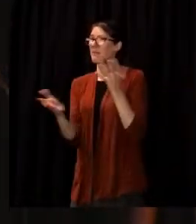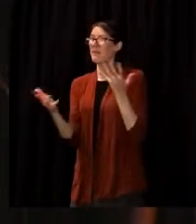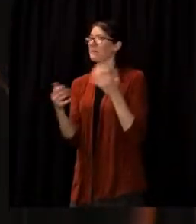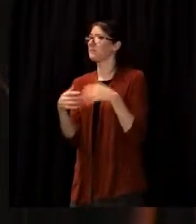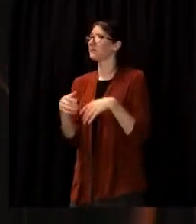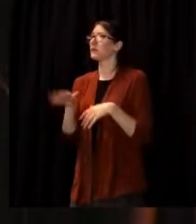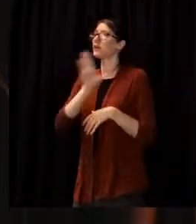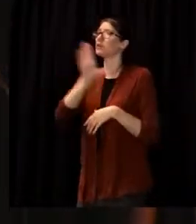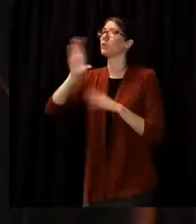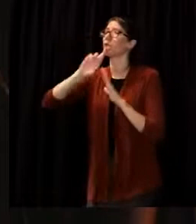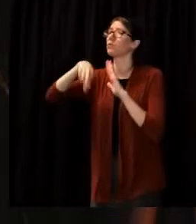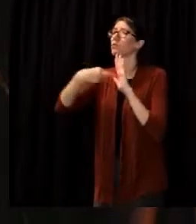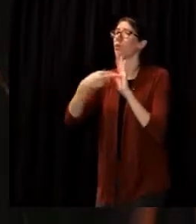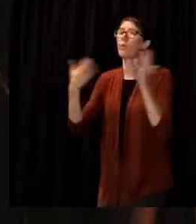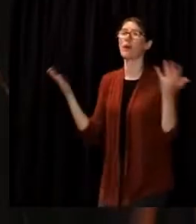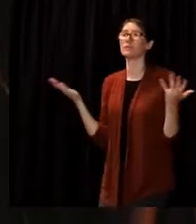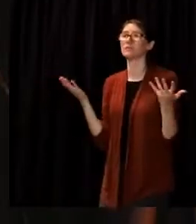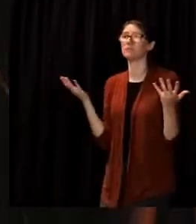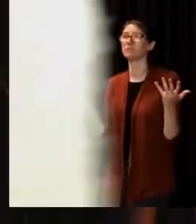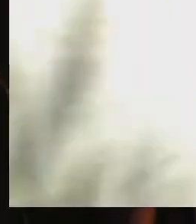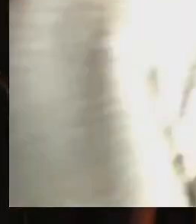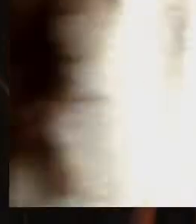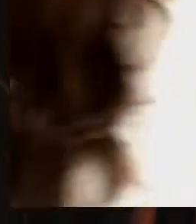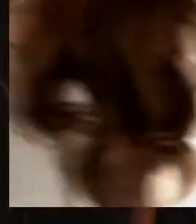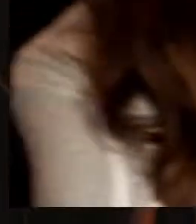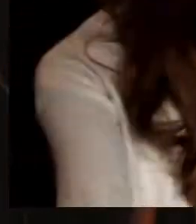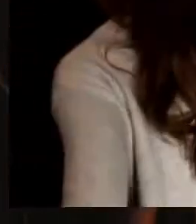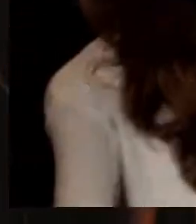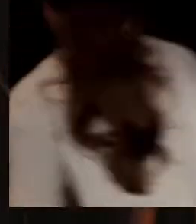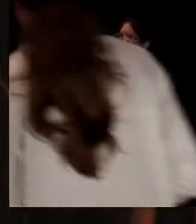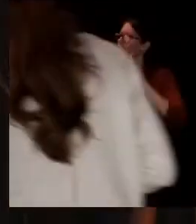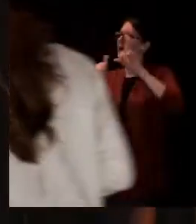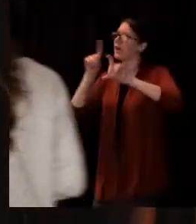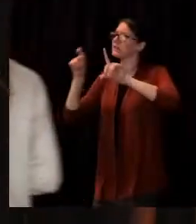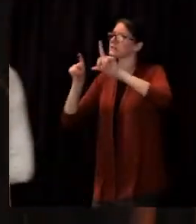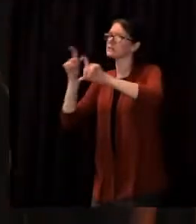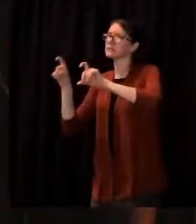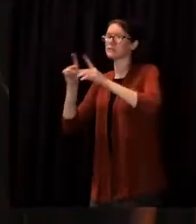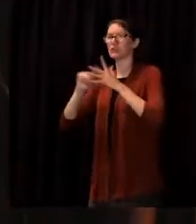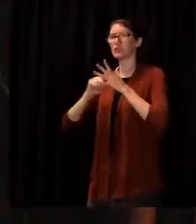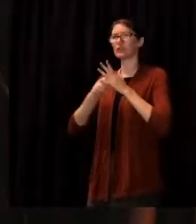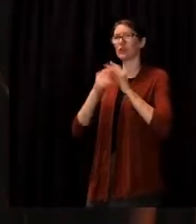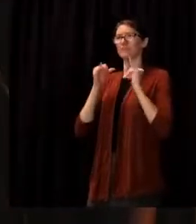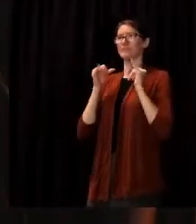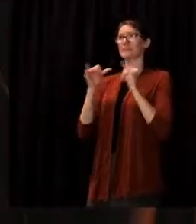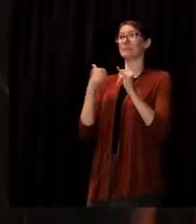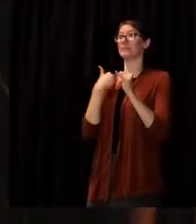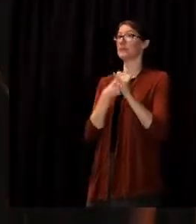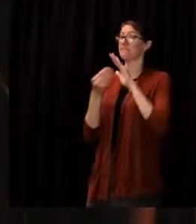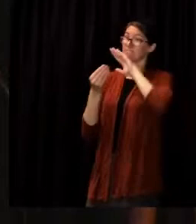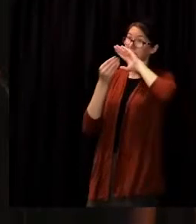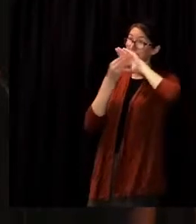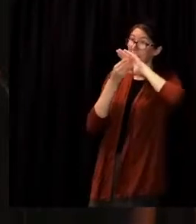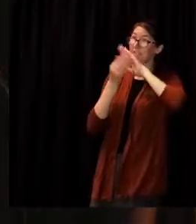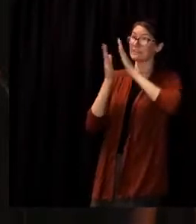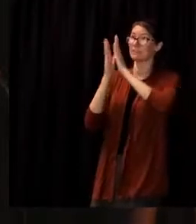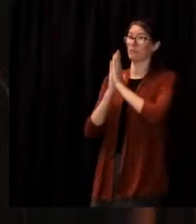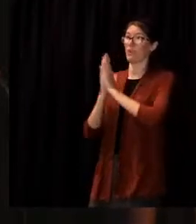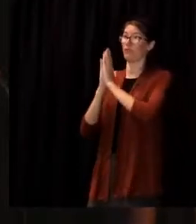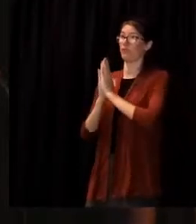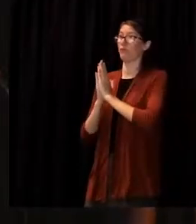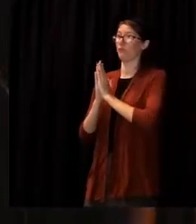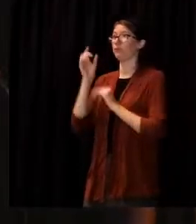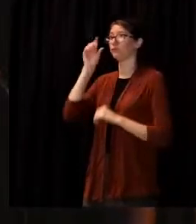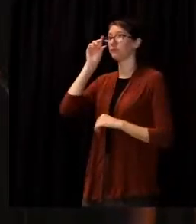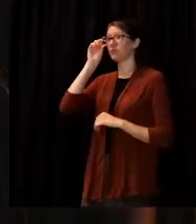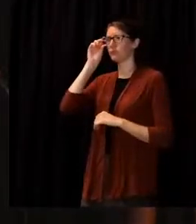be your role? And we're asking you to begin like we began, fasting, prayer. You